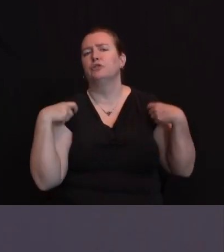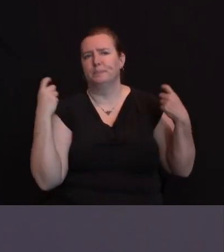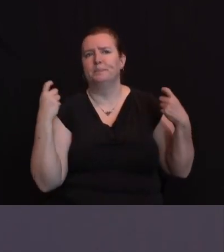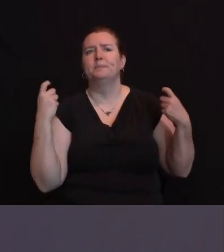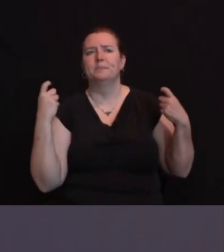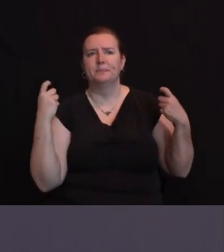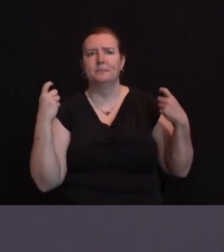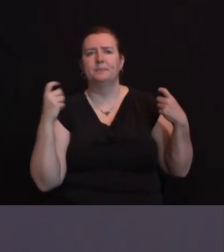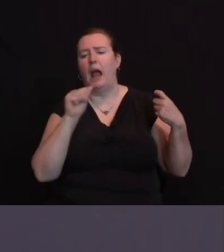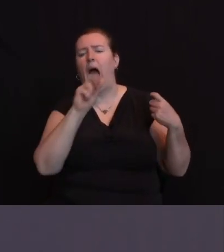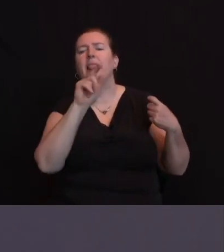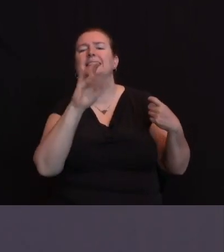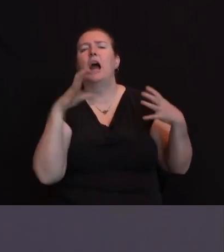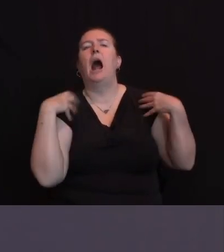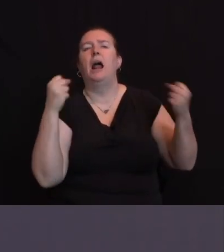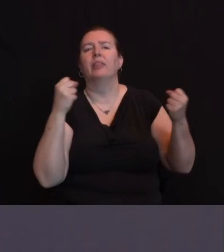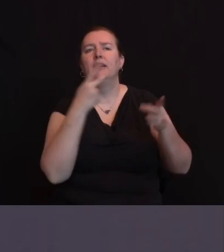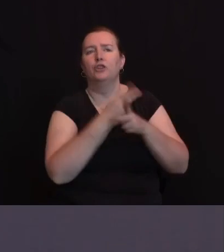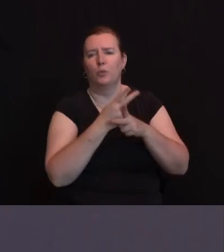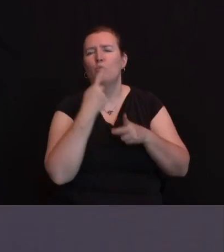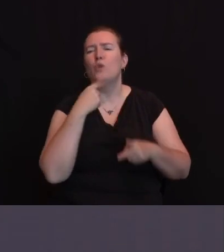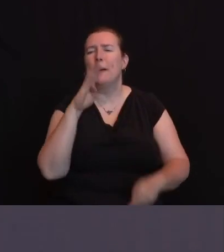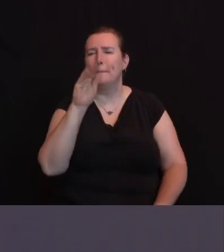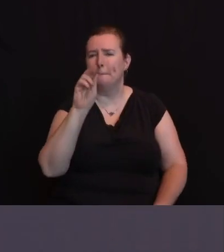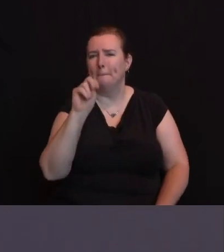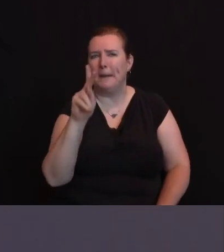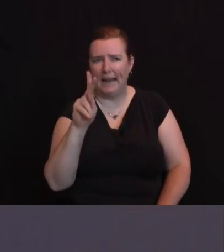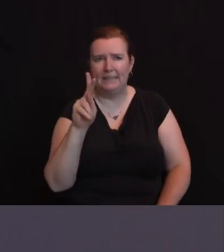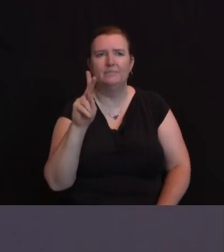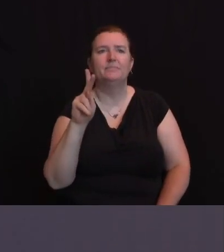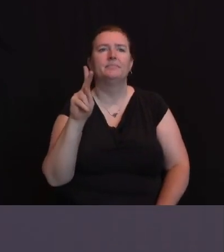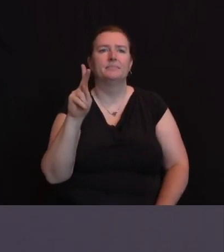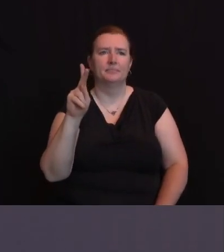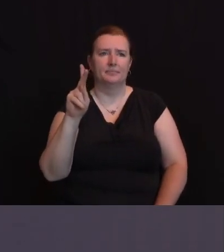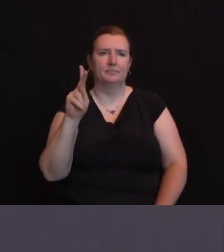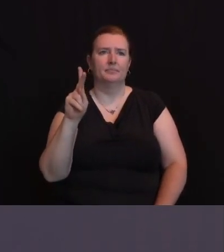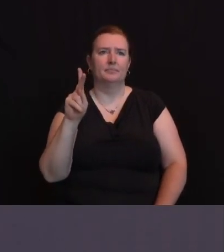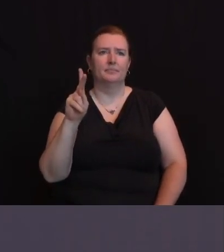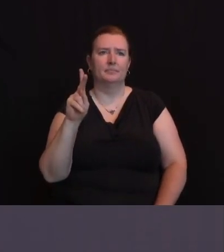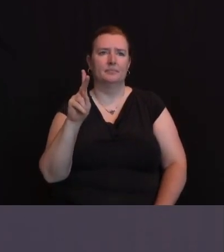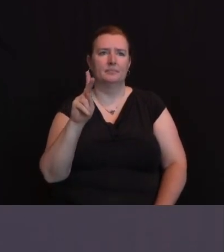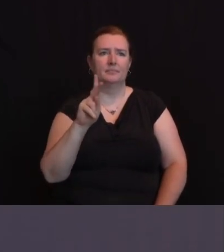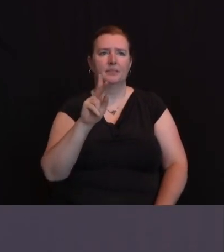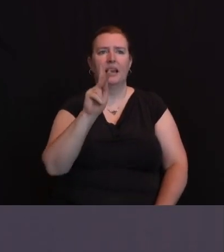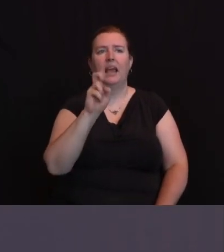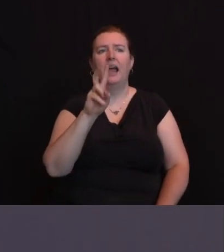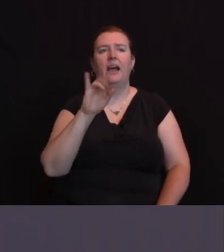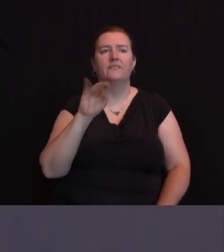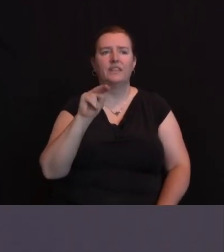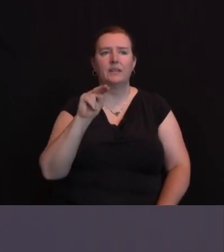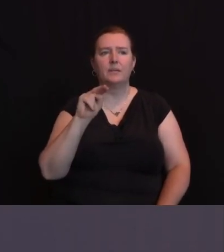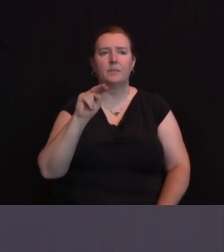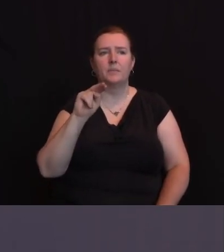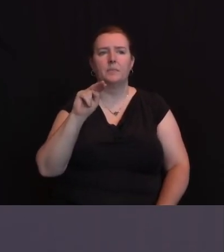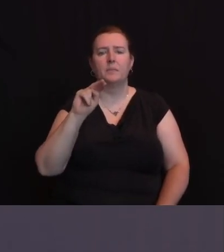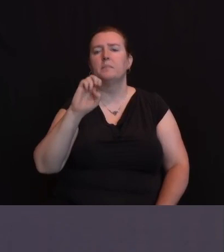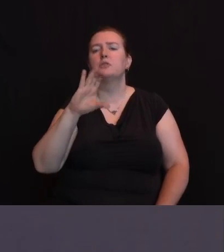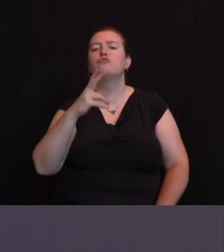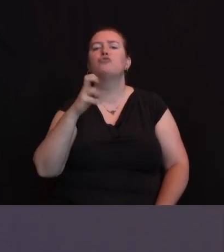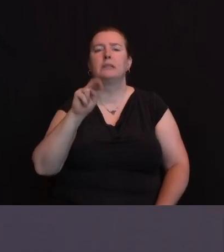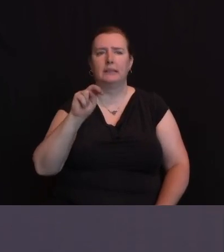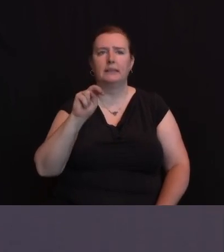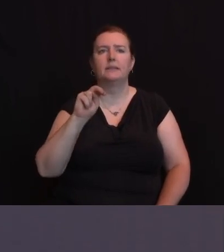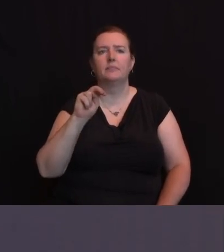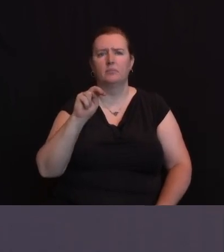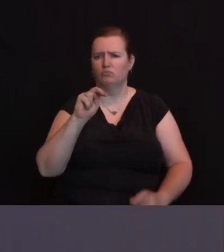in Red Bank. And it's Kevin McHugh, I think. Kevin's been very responsible. He's one of the guys who represents